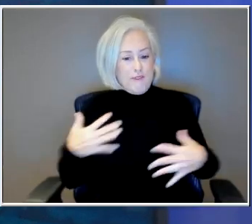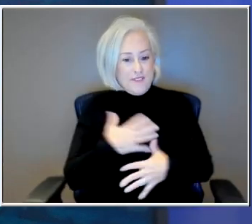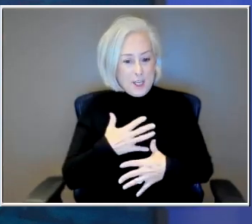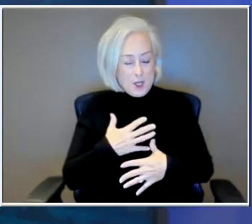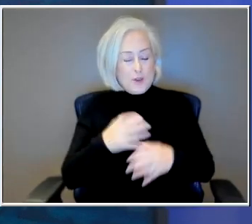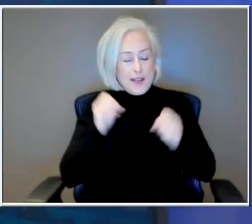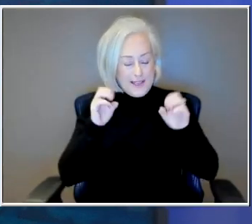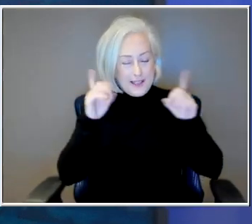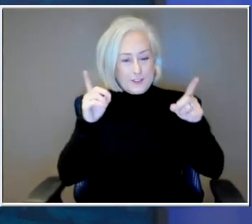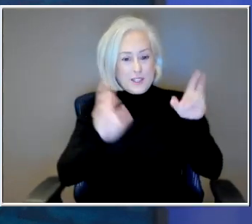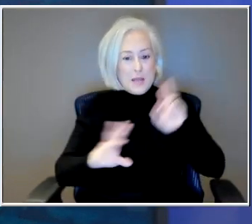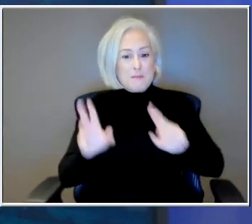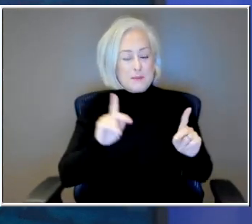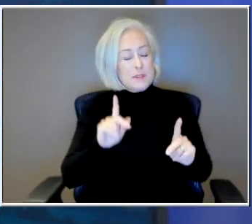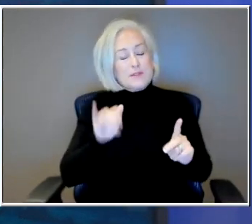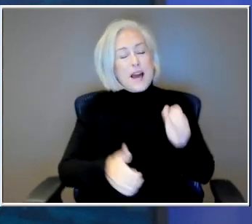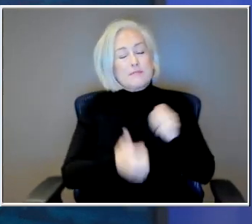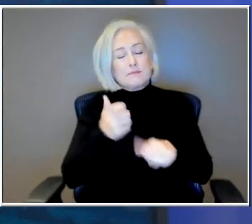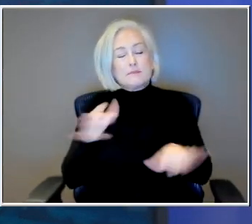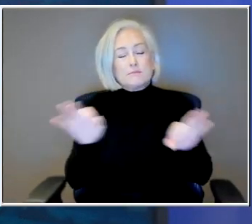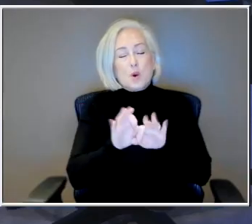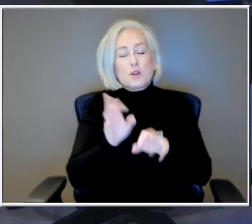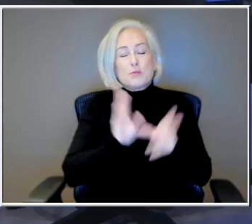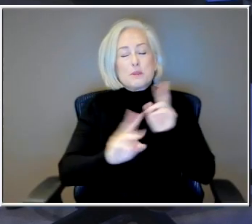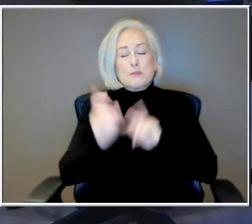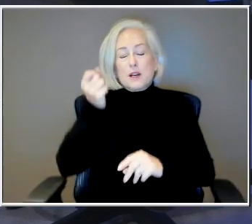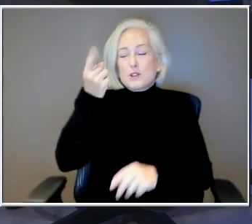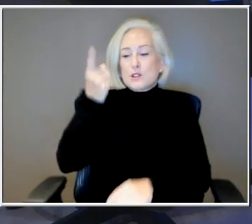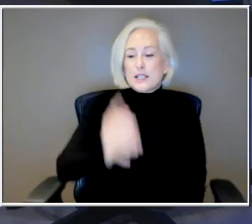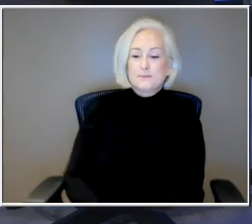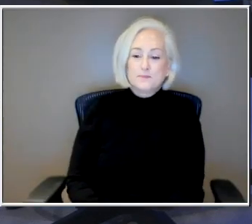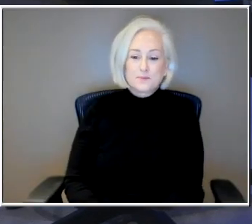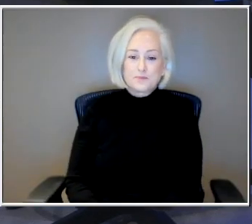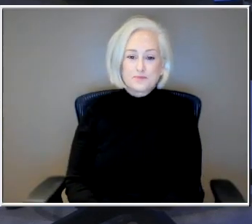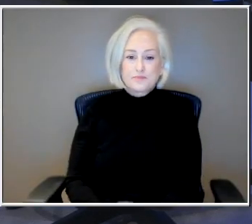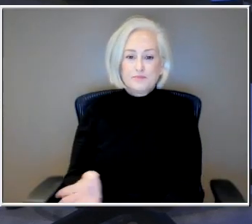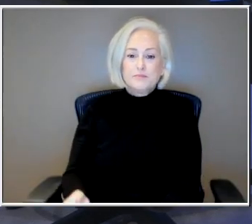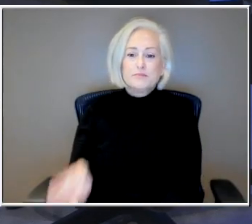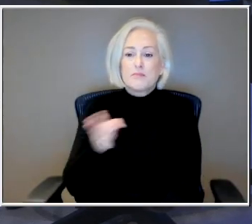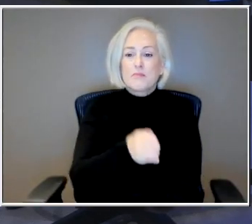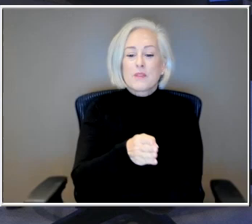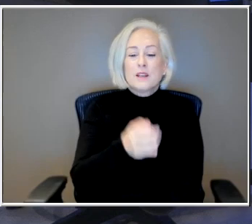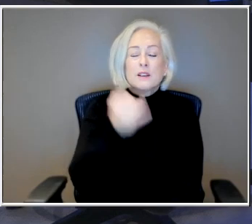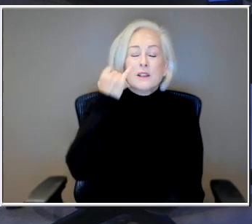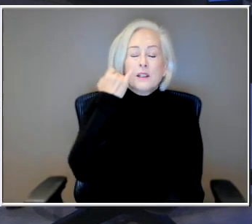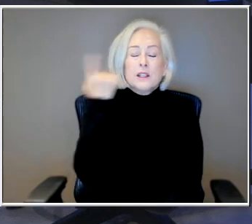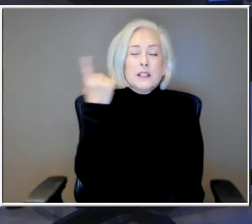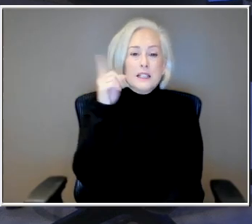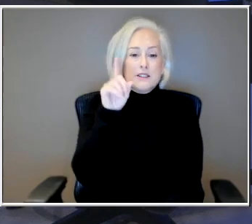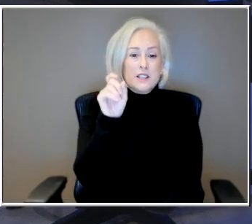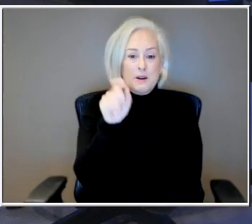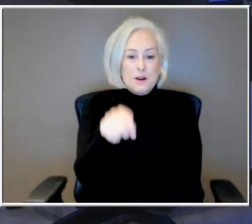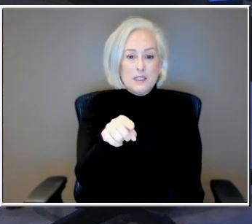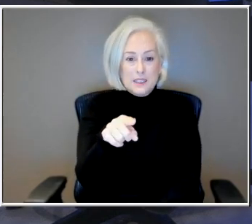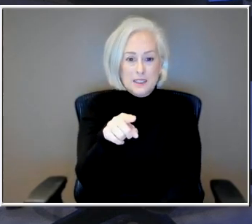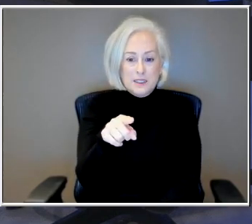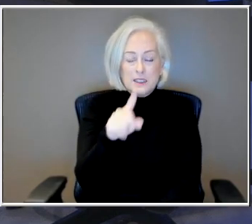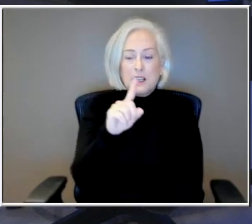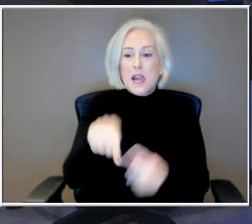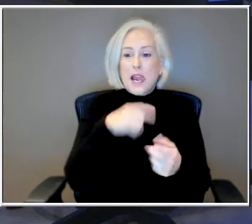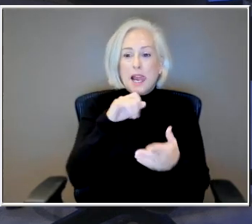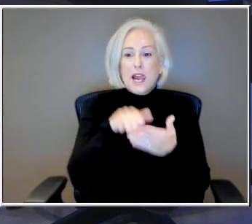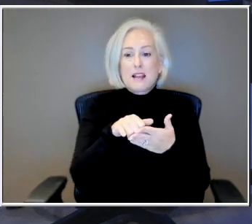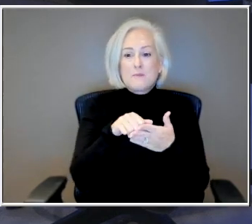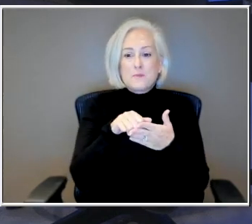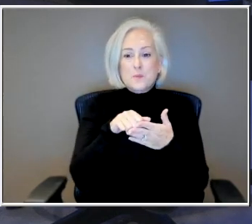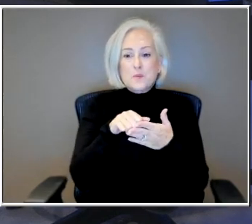can do to help people understand. Dr. Coomer, same question. Just what if someone were to ask you in passing, you know, about this and the